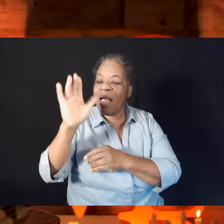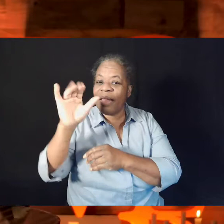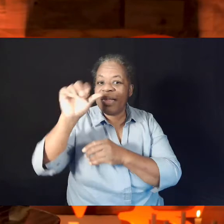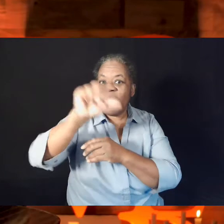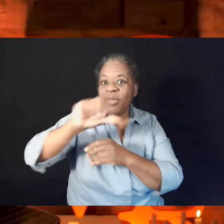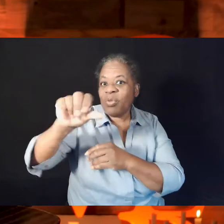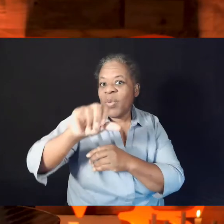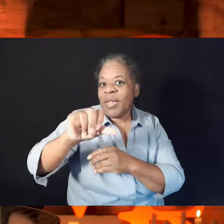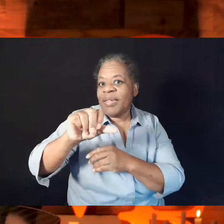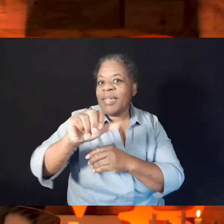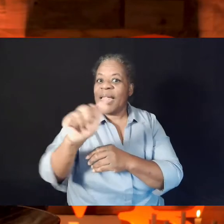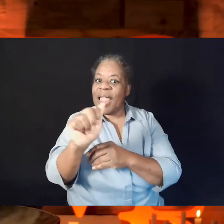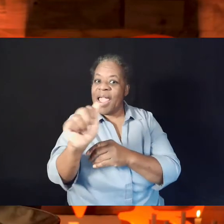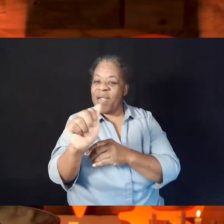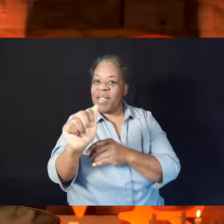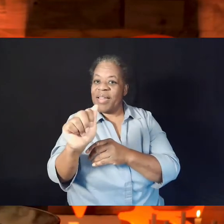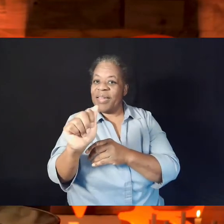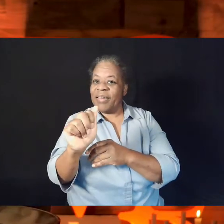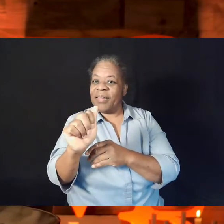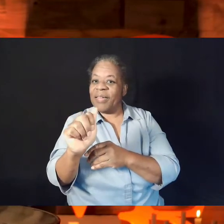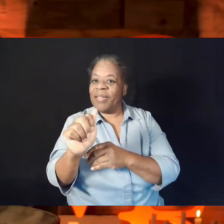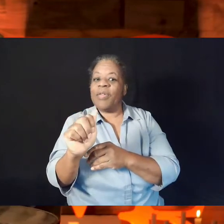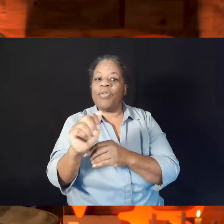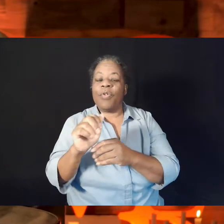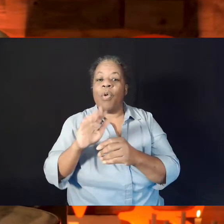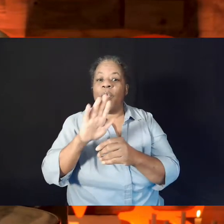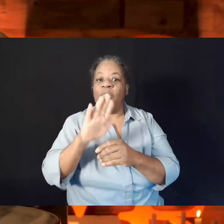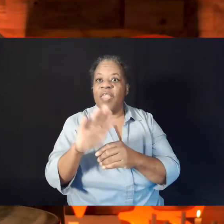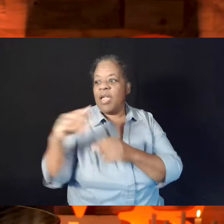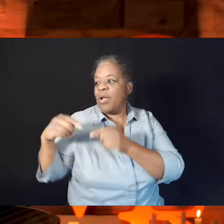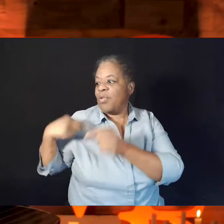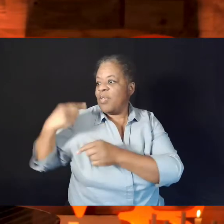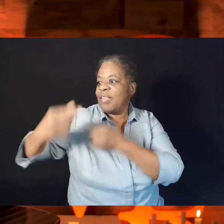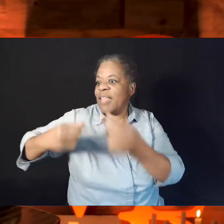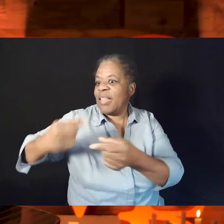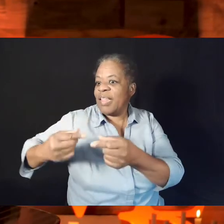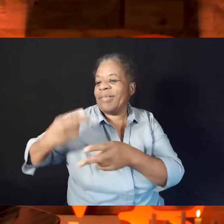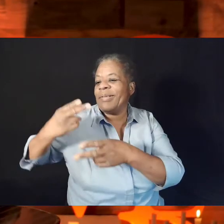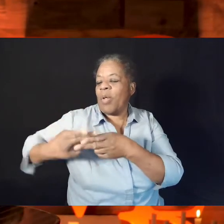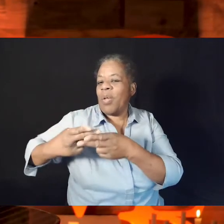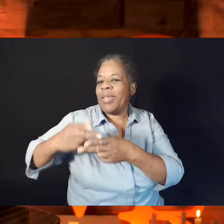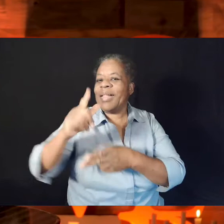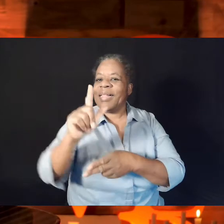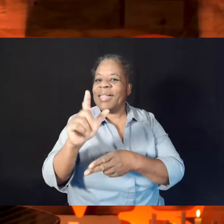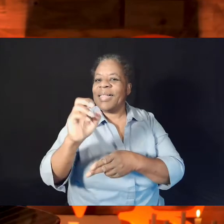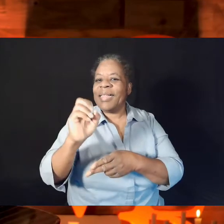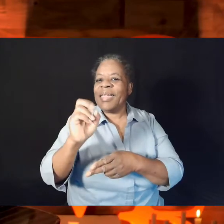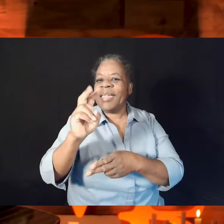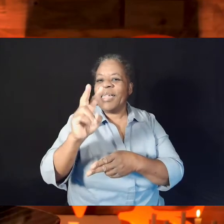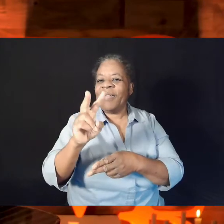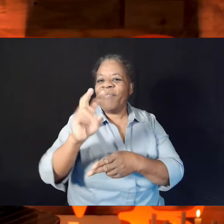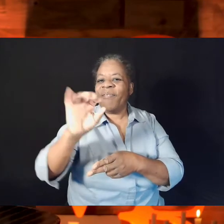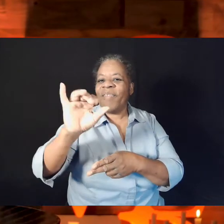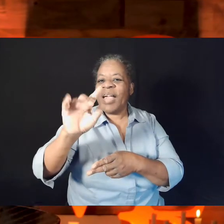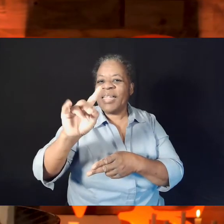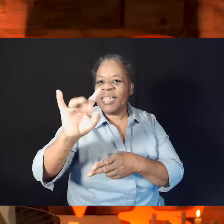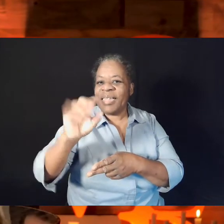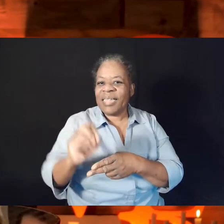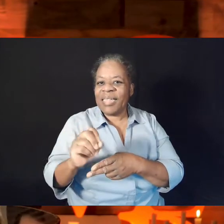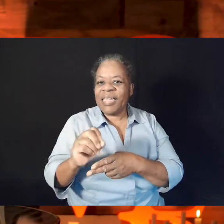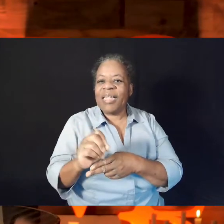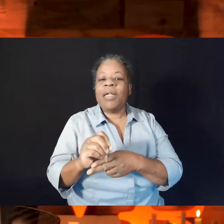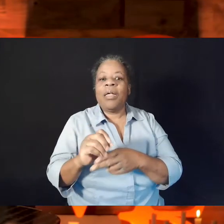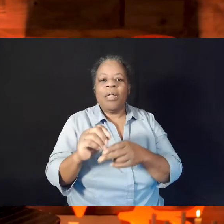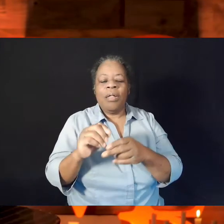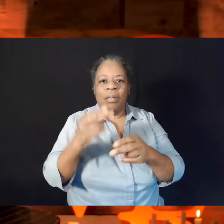descendants of Aaron, though still referred to as Levites. Now, by the time of King David, the number of Levites had grown very